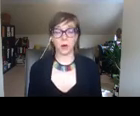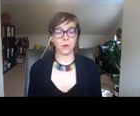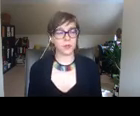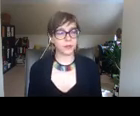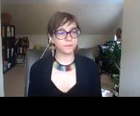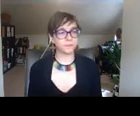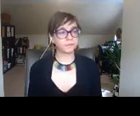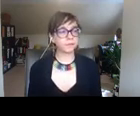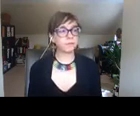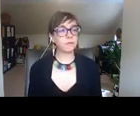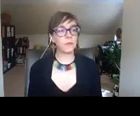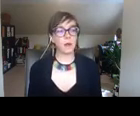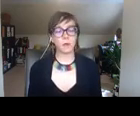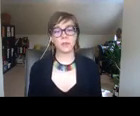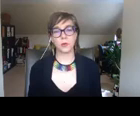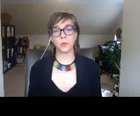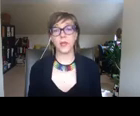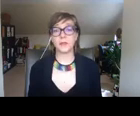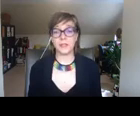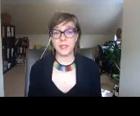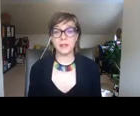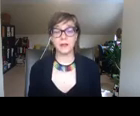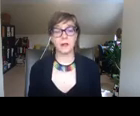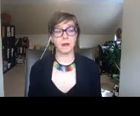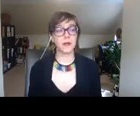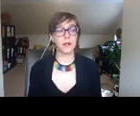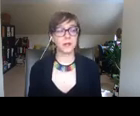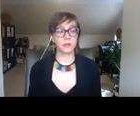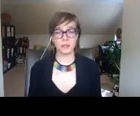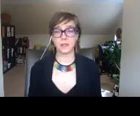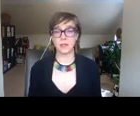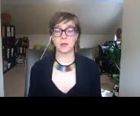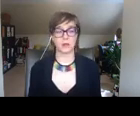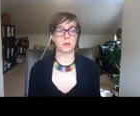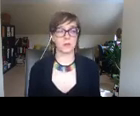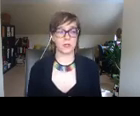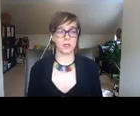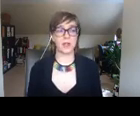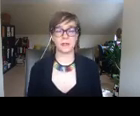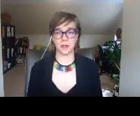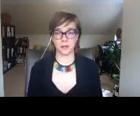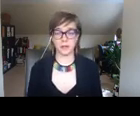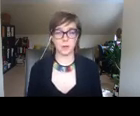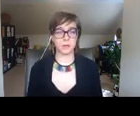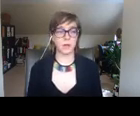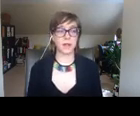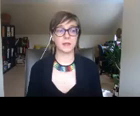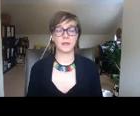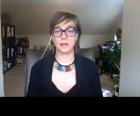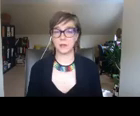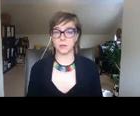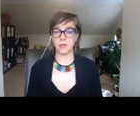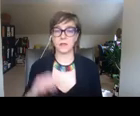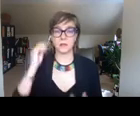really heart-wrenching. So we have seen an increase in hospitalization and death among Blacks